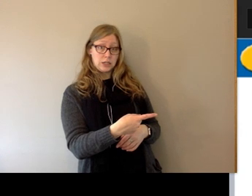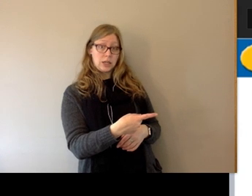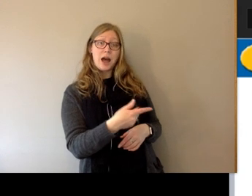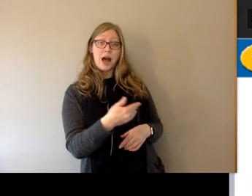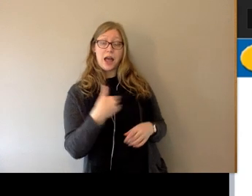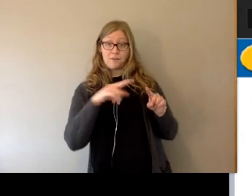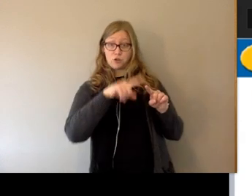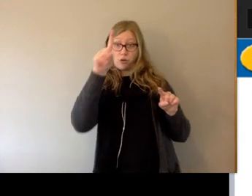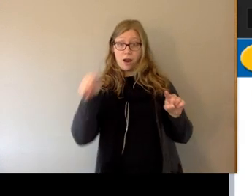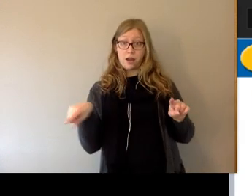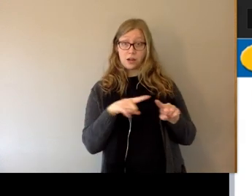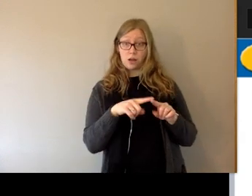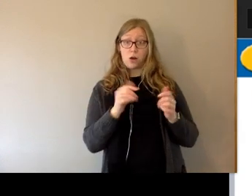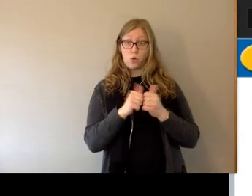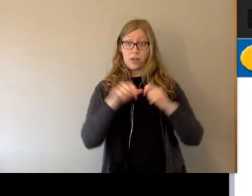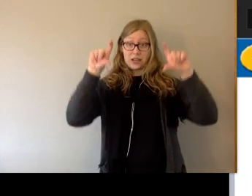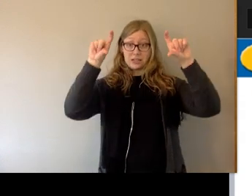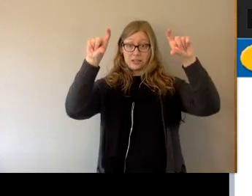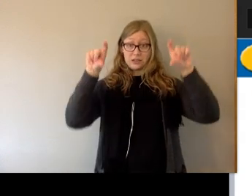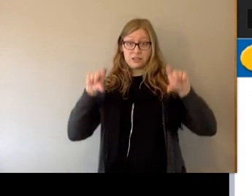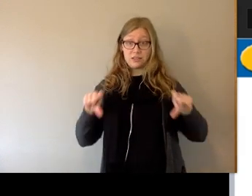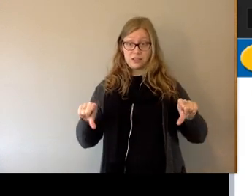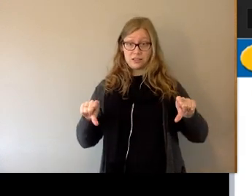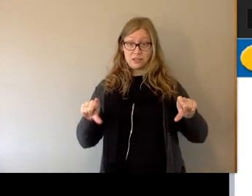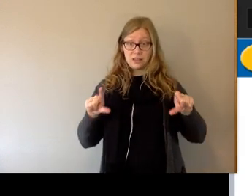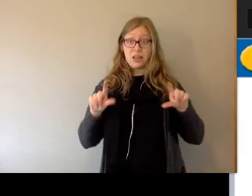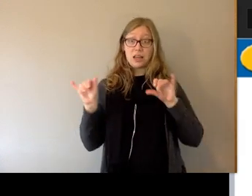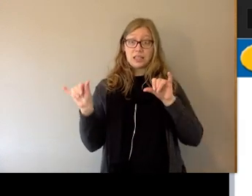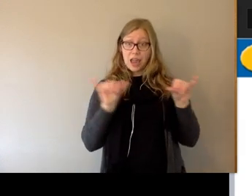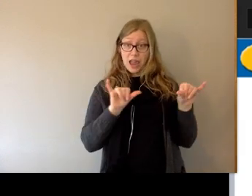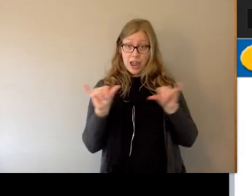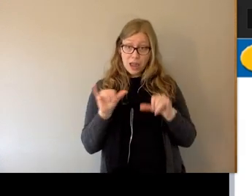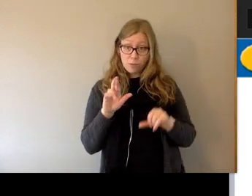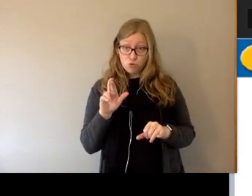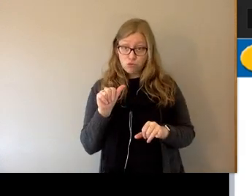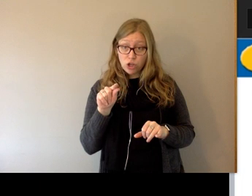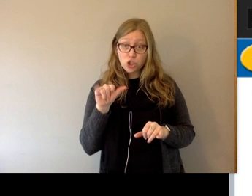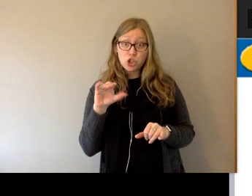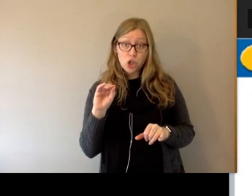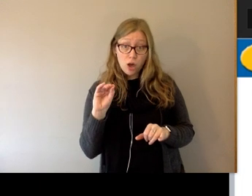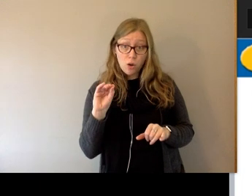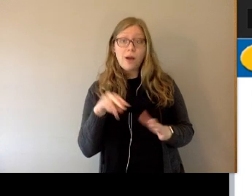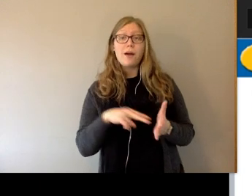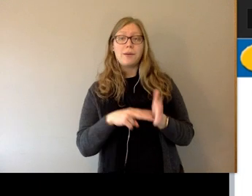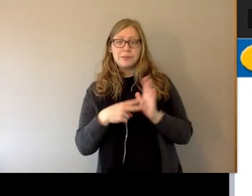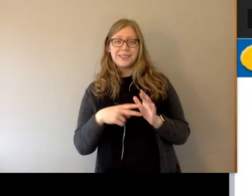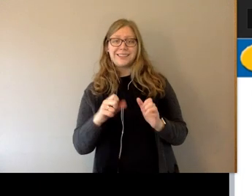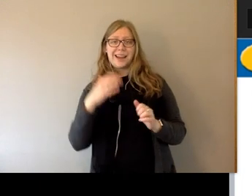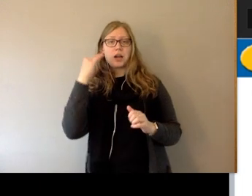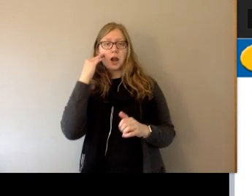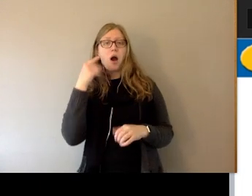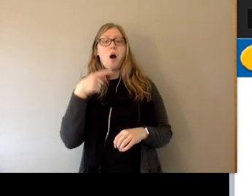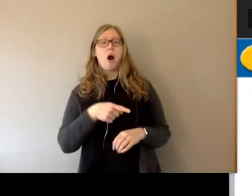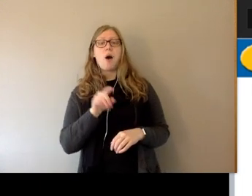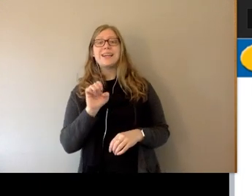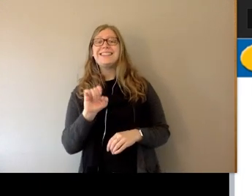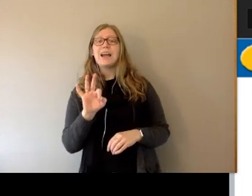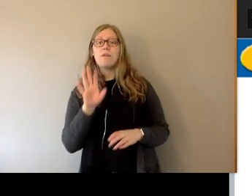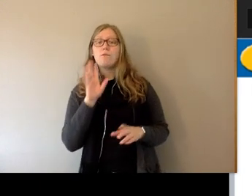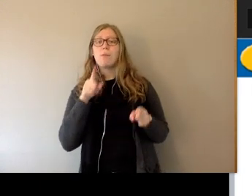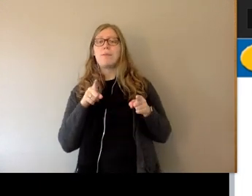if I can show that that ratio holds, that the ratio of this EB to AE is going to be the same as